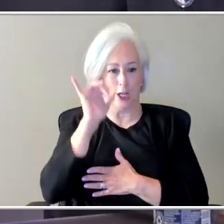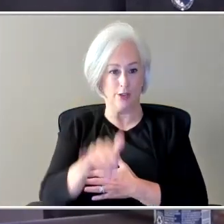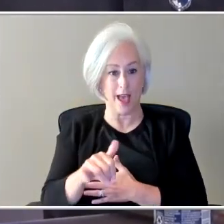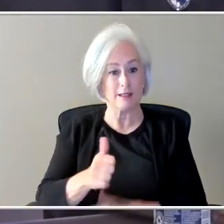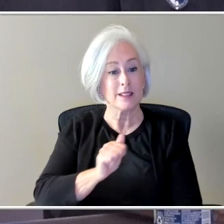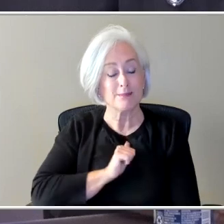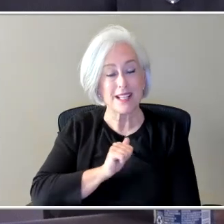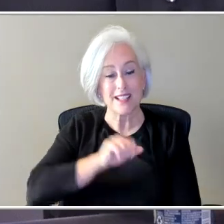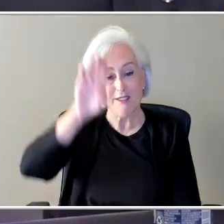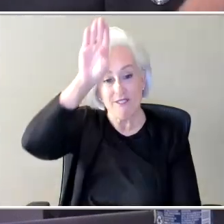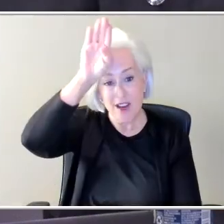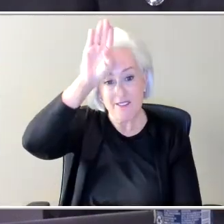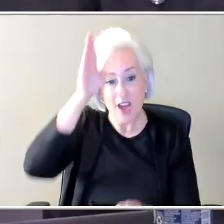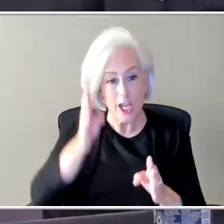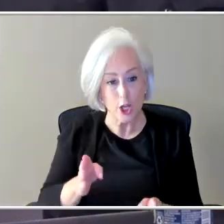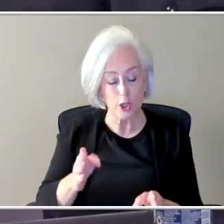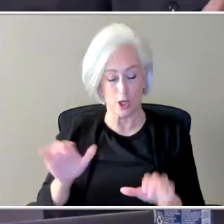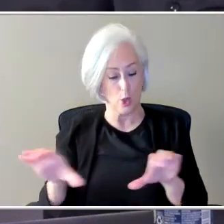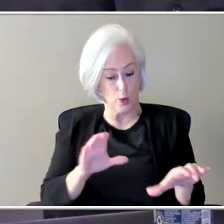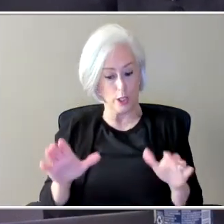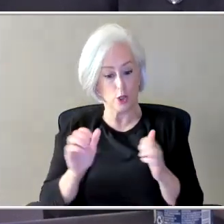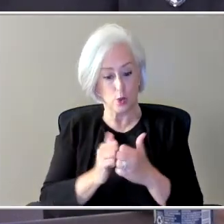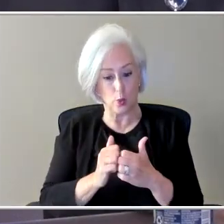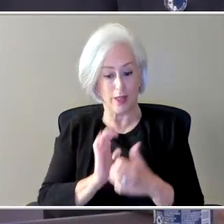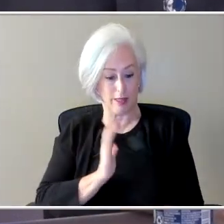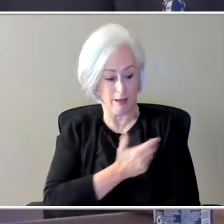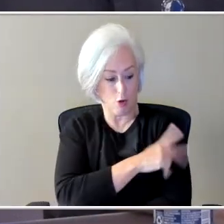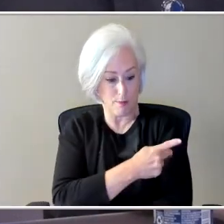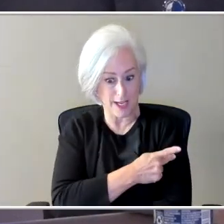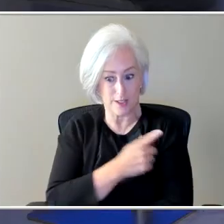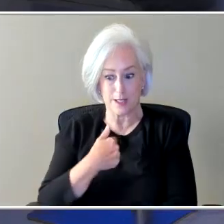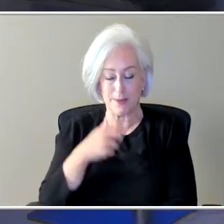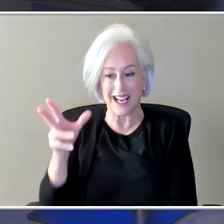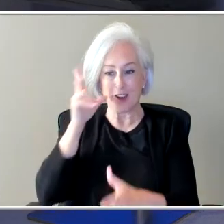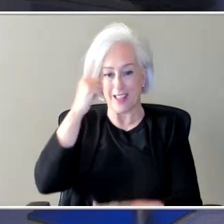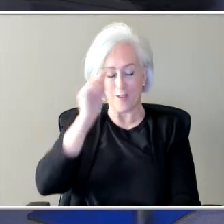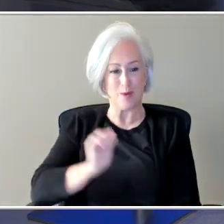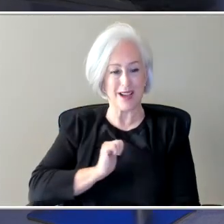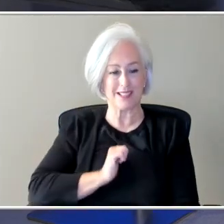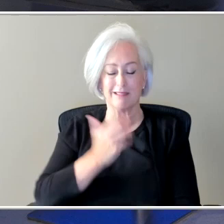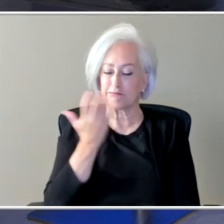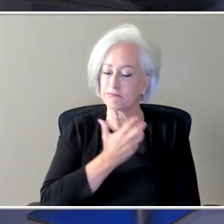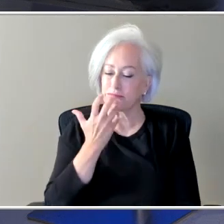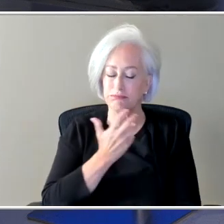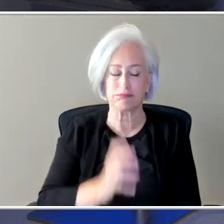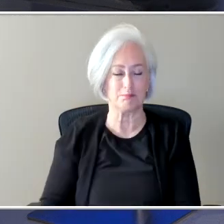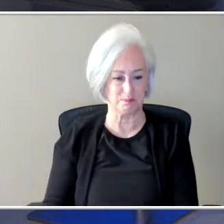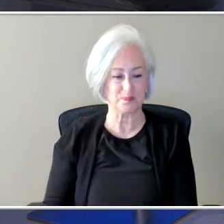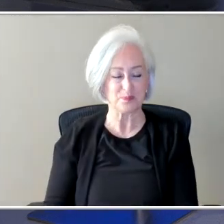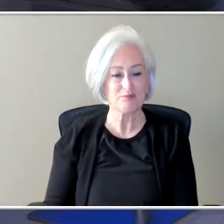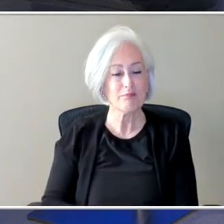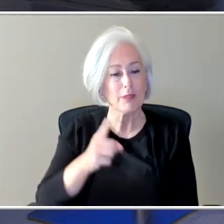our patients. But being on the receiving end, it was unbelievable. Well, yeah. Okay. So you don't usually